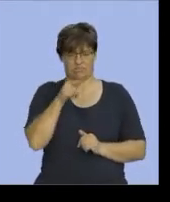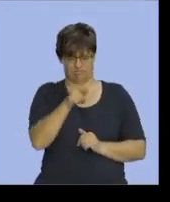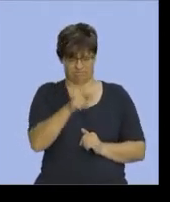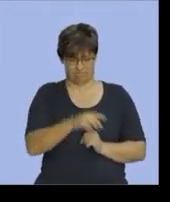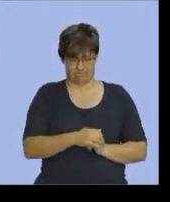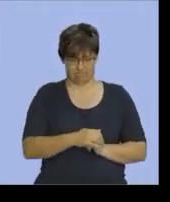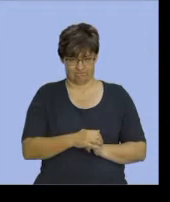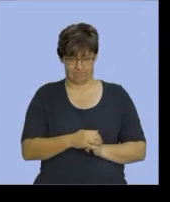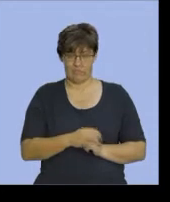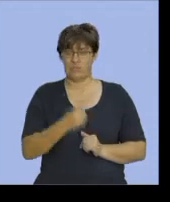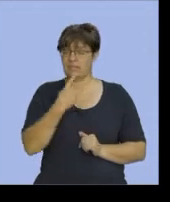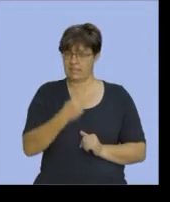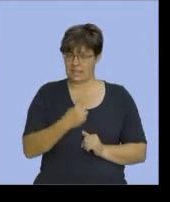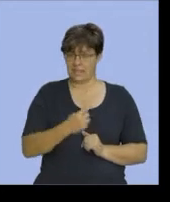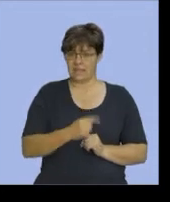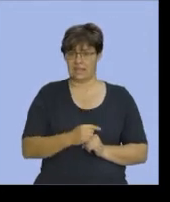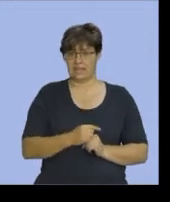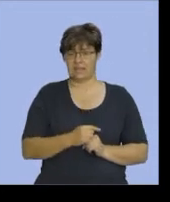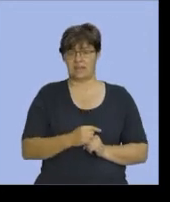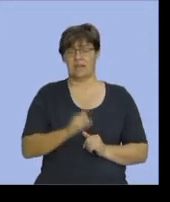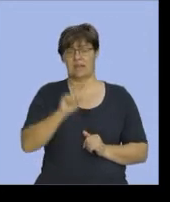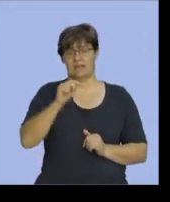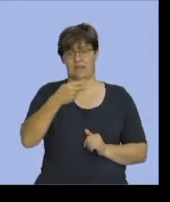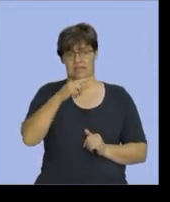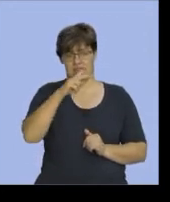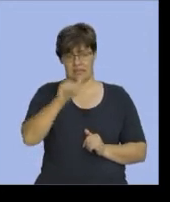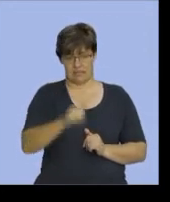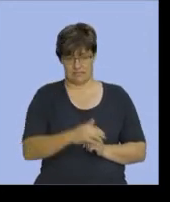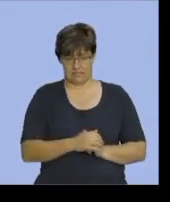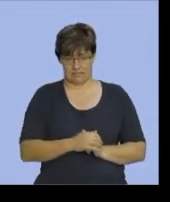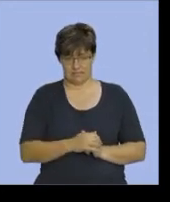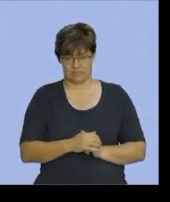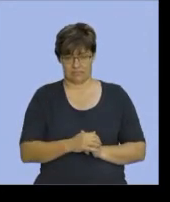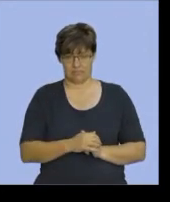we are talking about when you're talking about the angle theta.